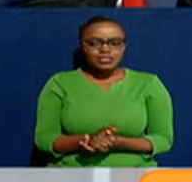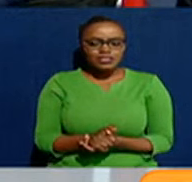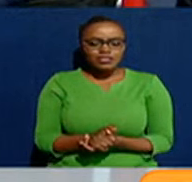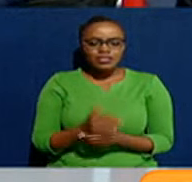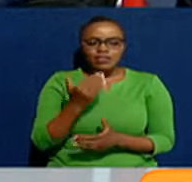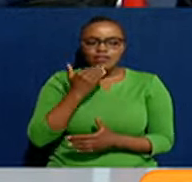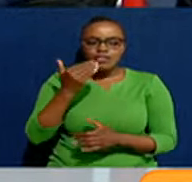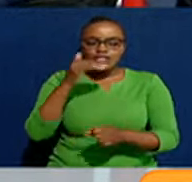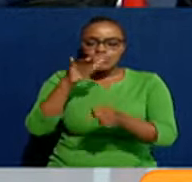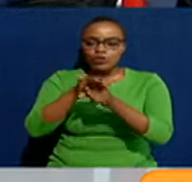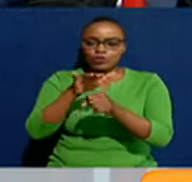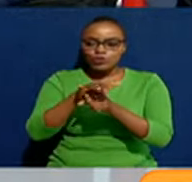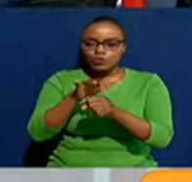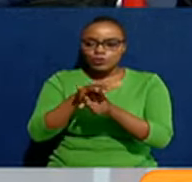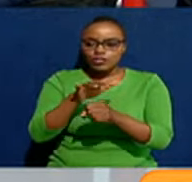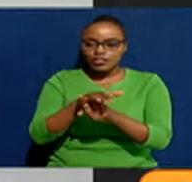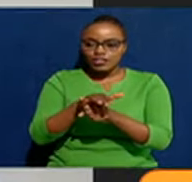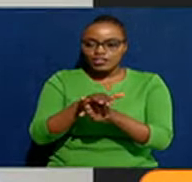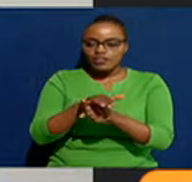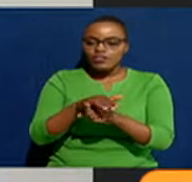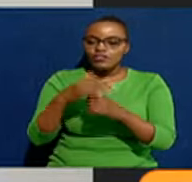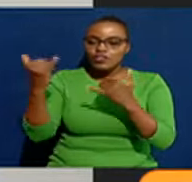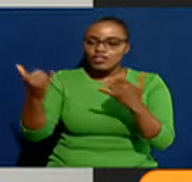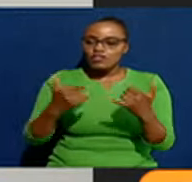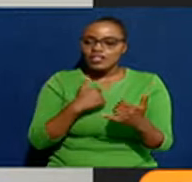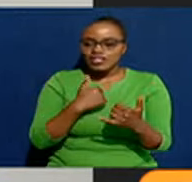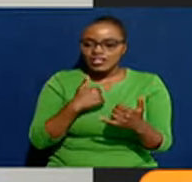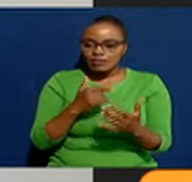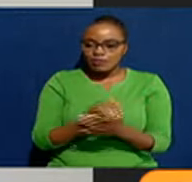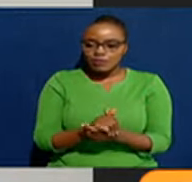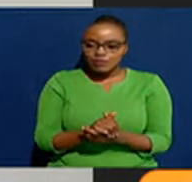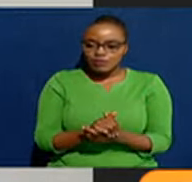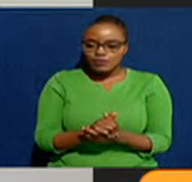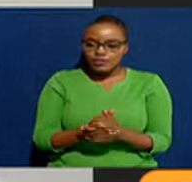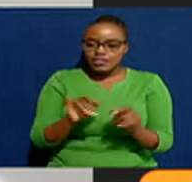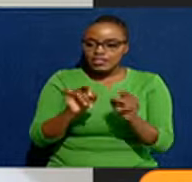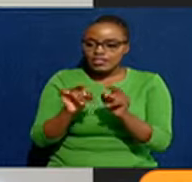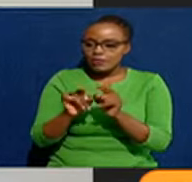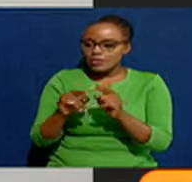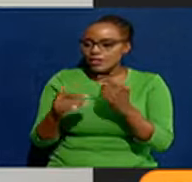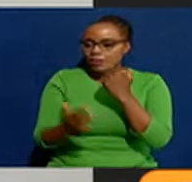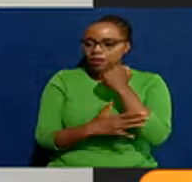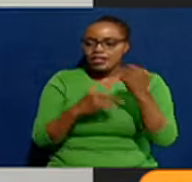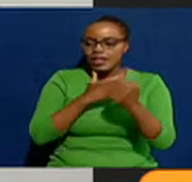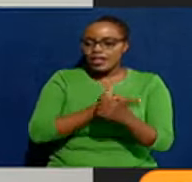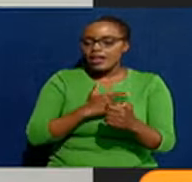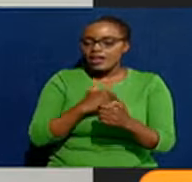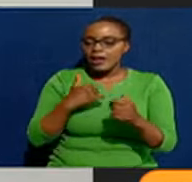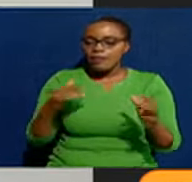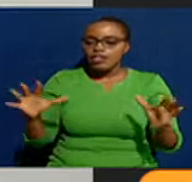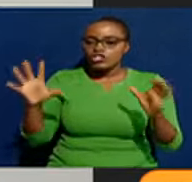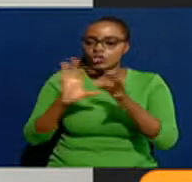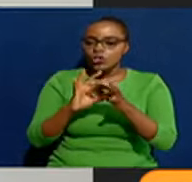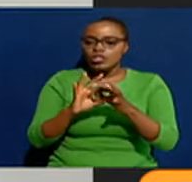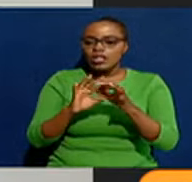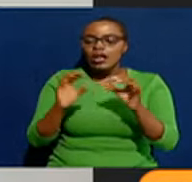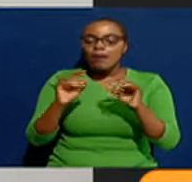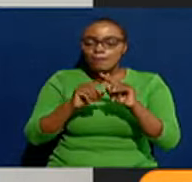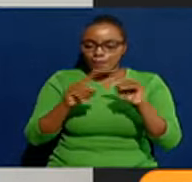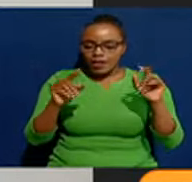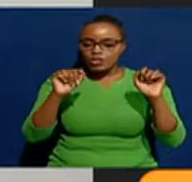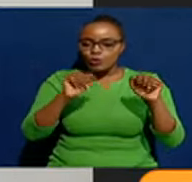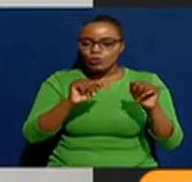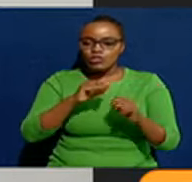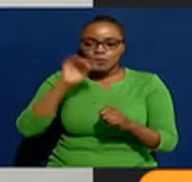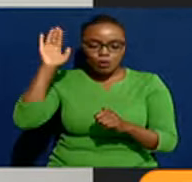Thank you so much for having me, Jeff. It's unfortunate that I was not able to join you, but I could hear you.